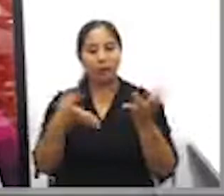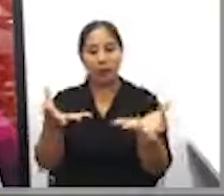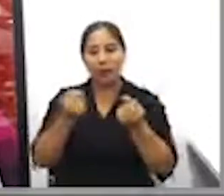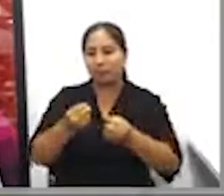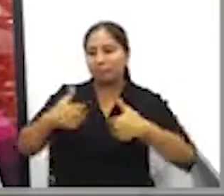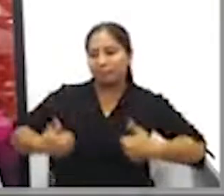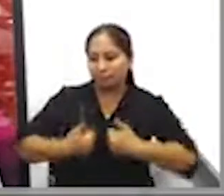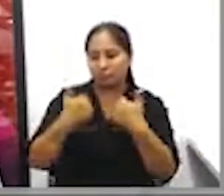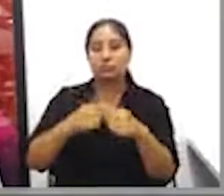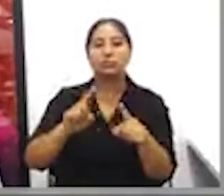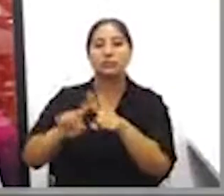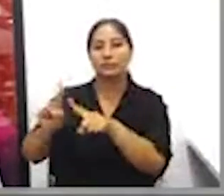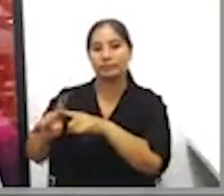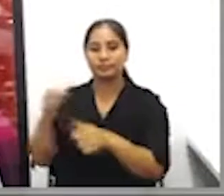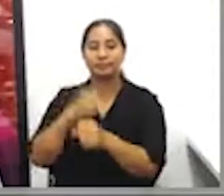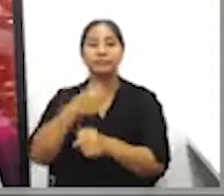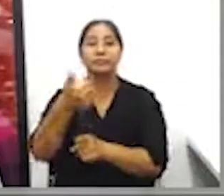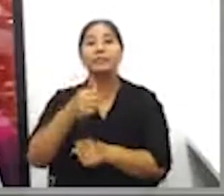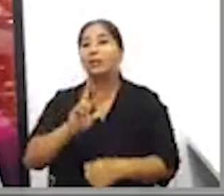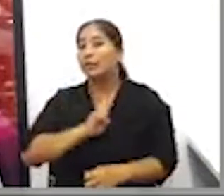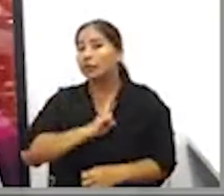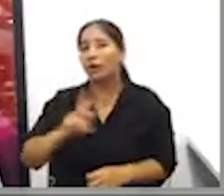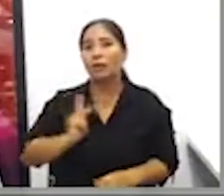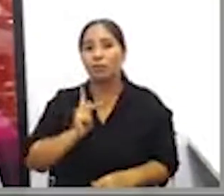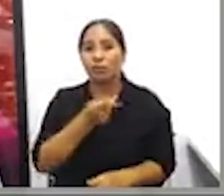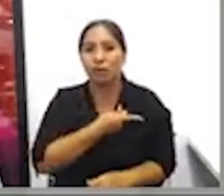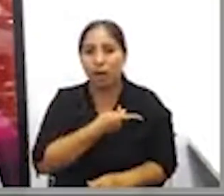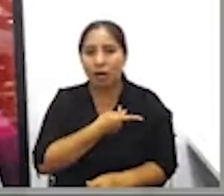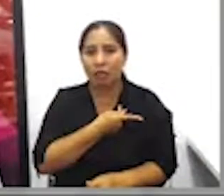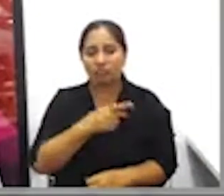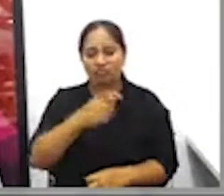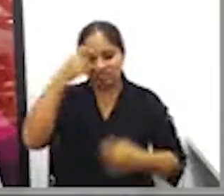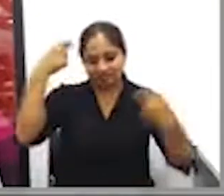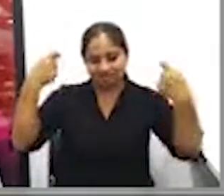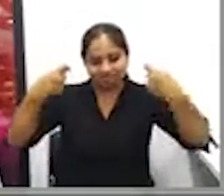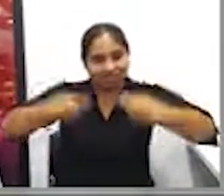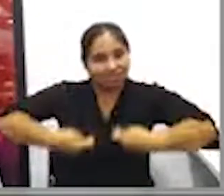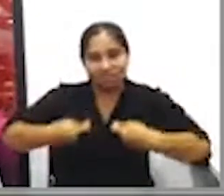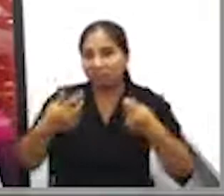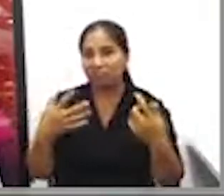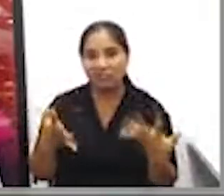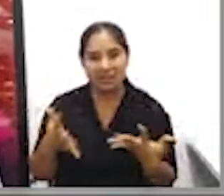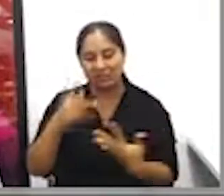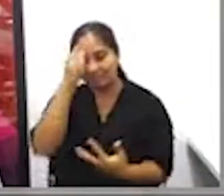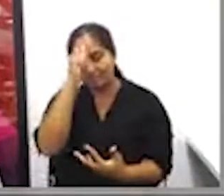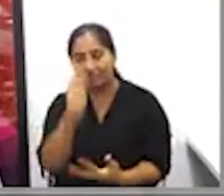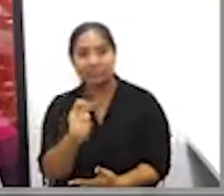if we don't value each other, then we will not be